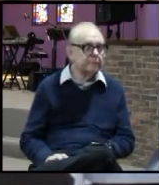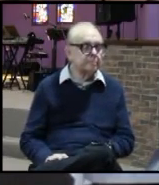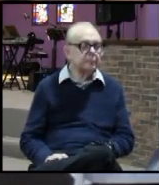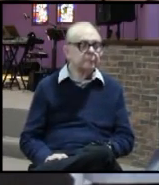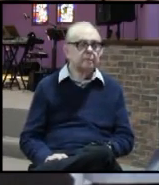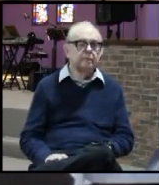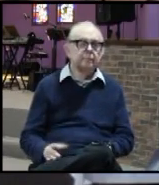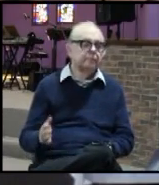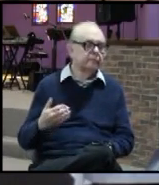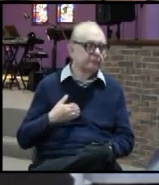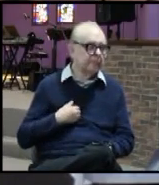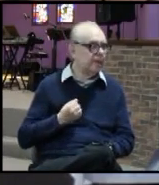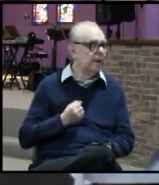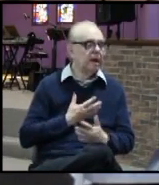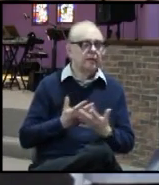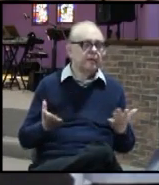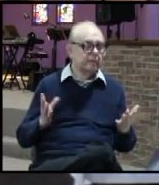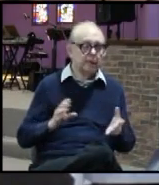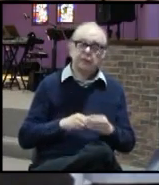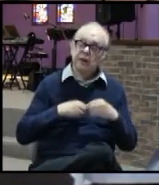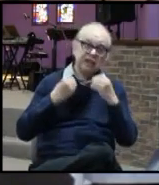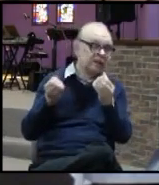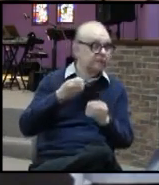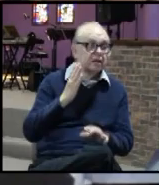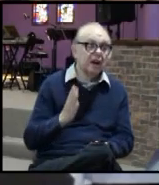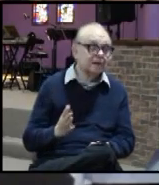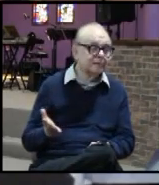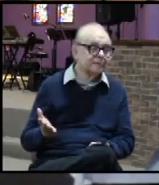Amen. You haven't got anything that you can give to God.